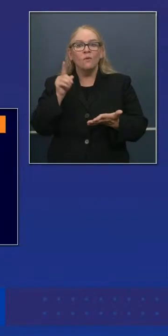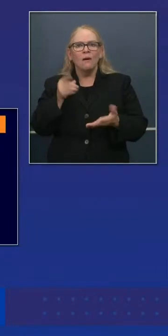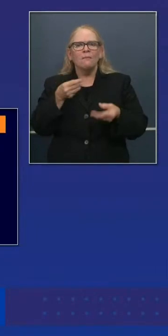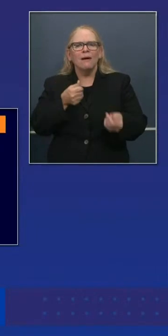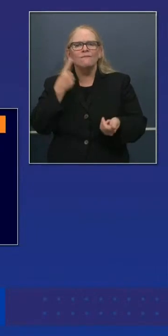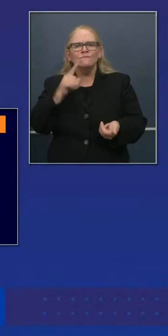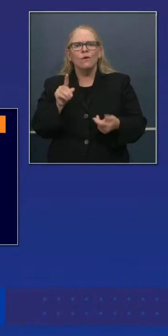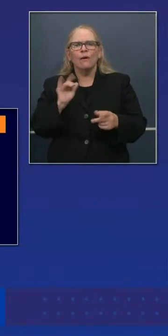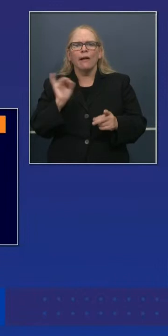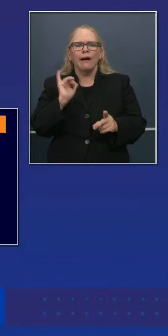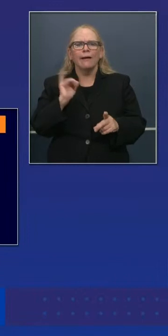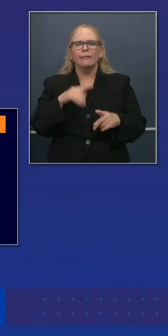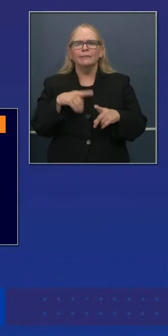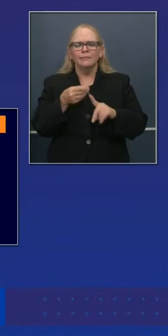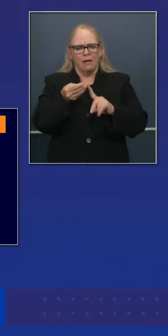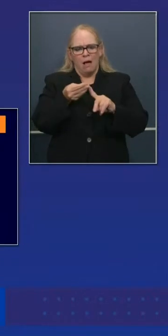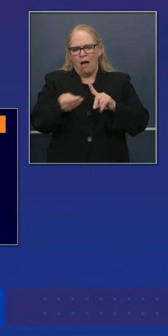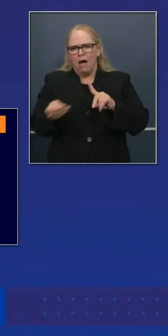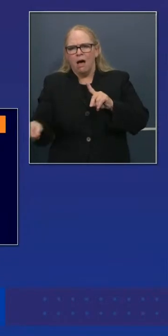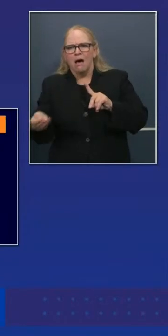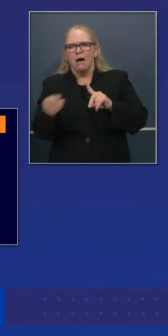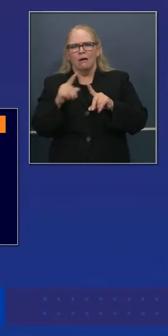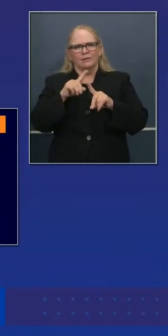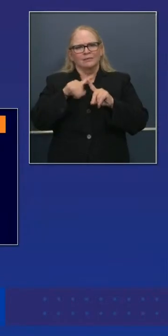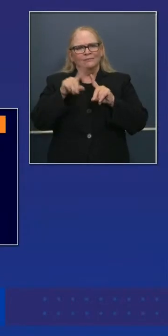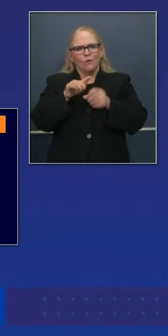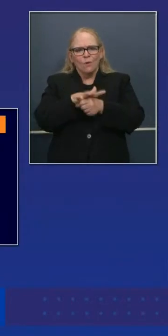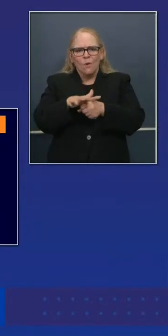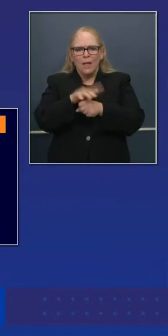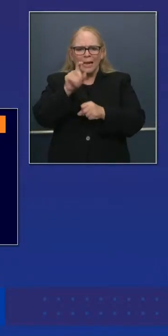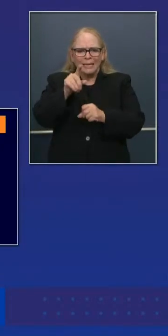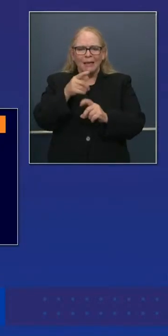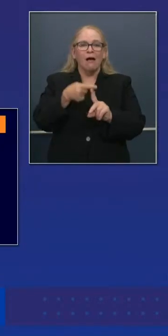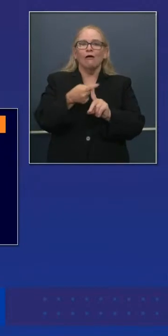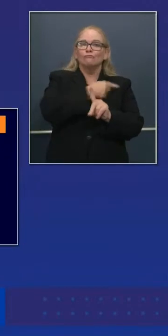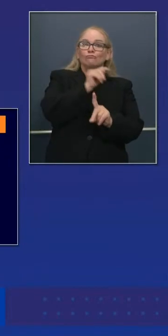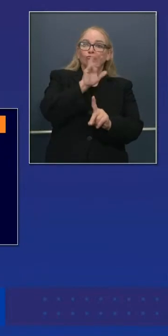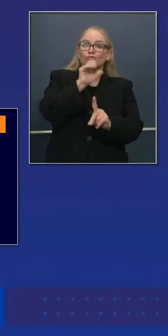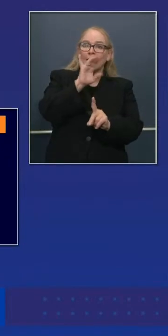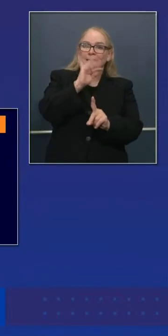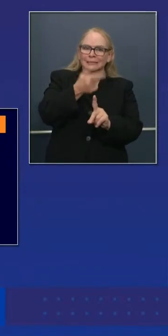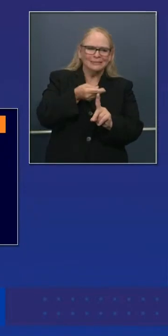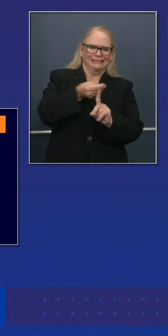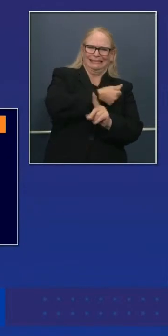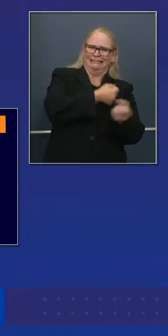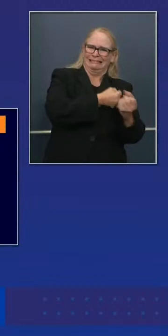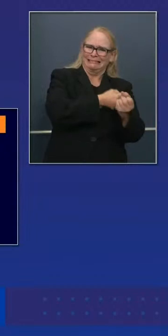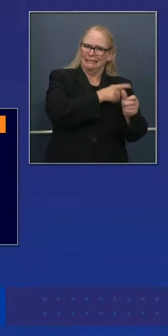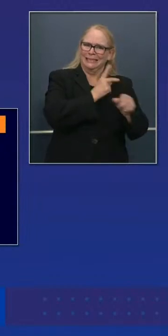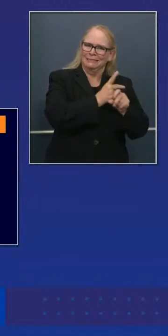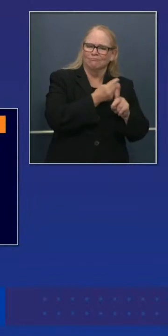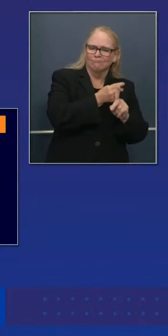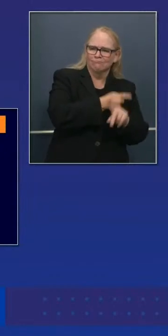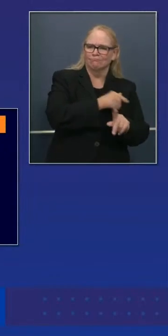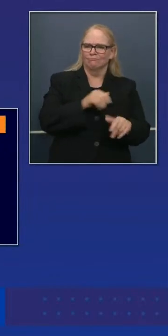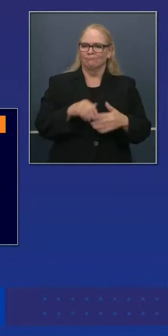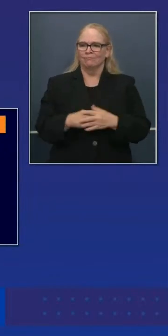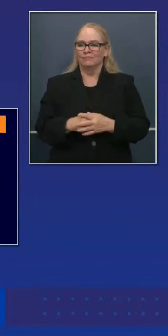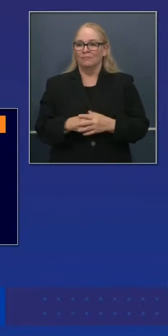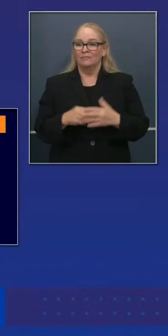efforts. Now, it is self-evident to all of you as the numbers come down in terms of the total number